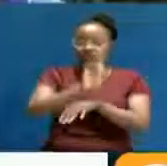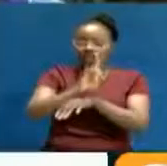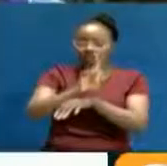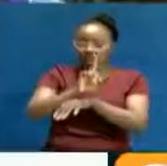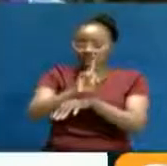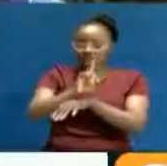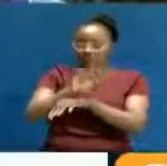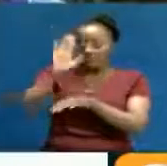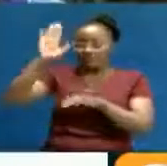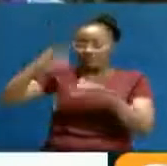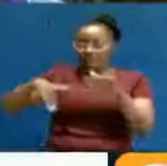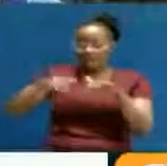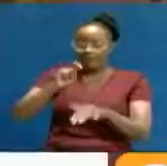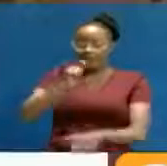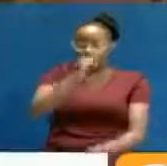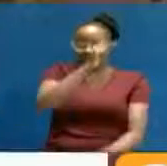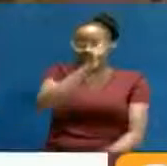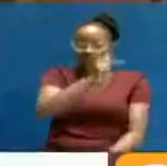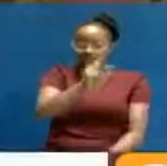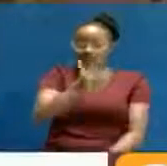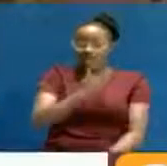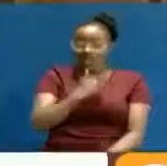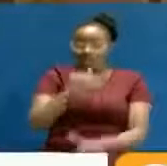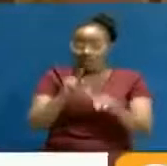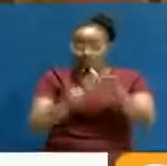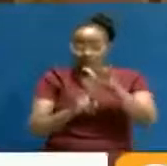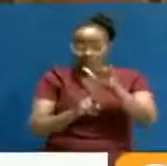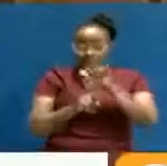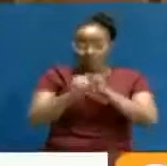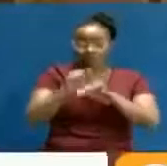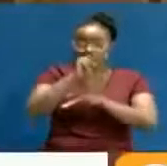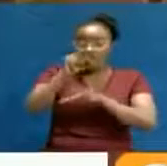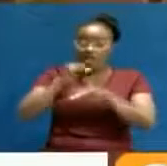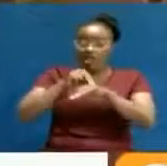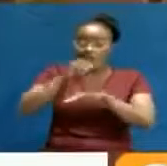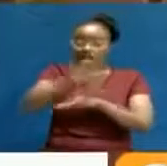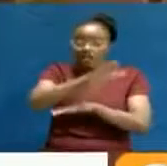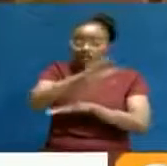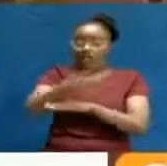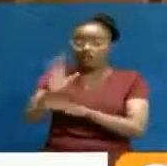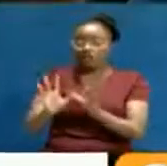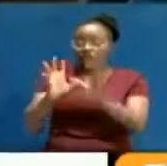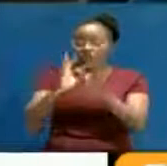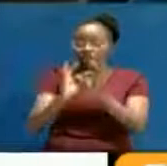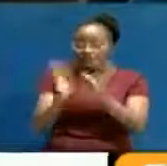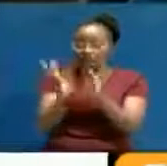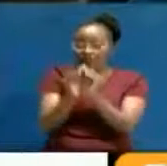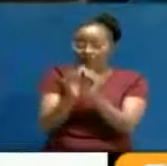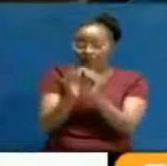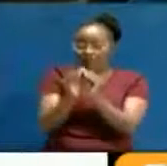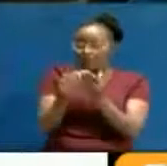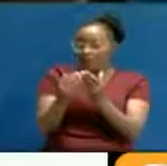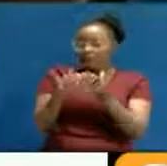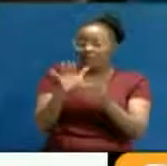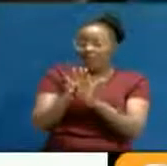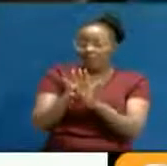Behind schedule, President Suluhu quickly gained access to the National Assembly chambers for the joint sitting. Unknown to